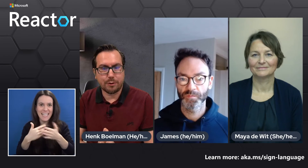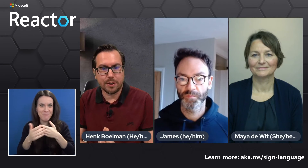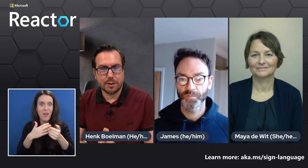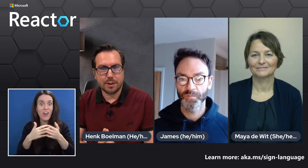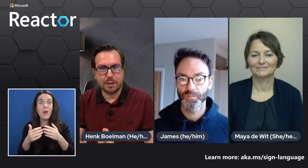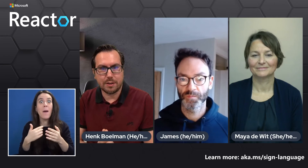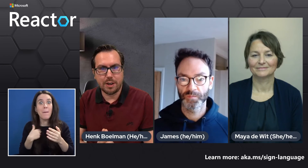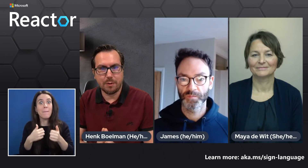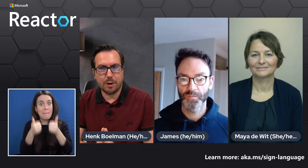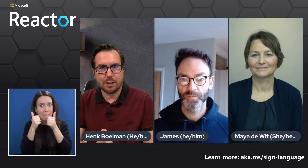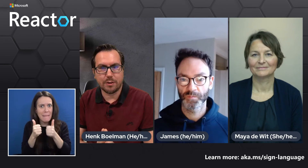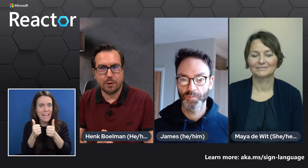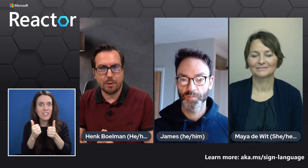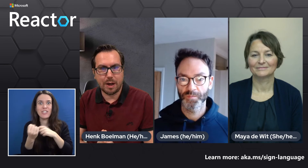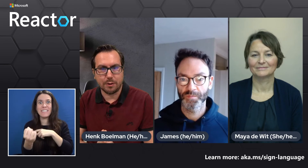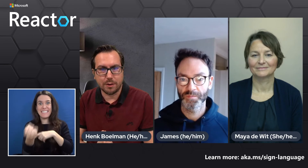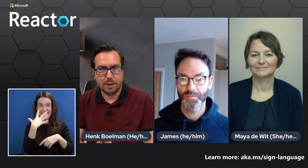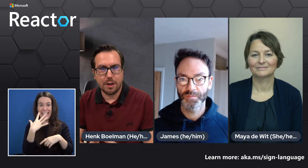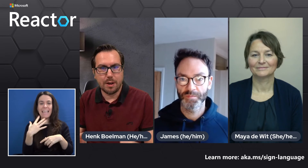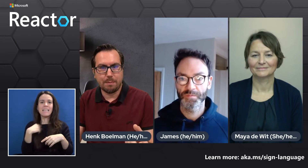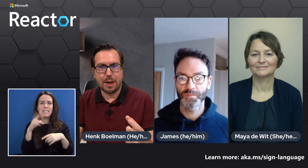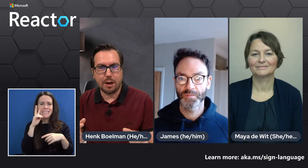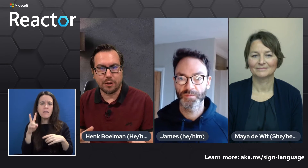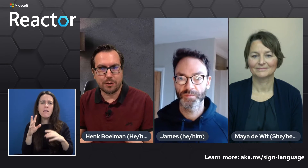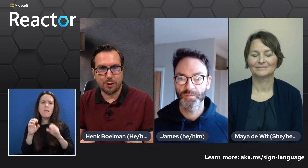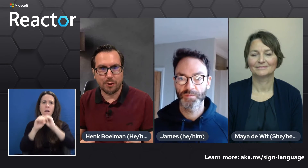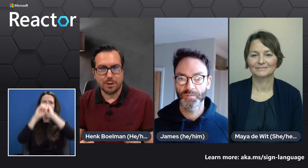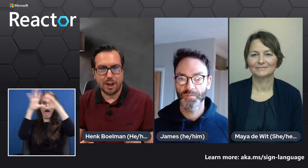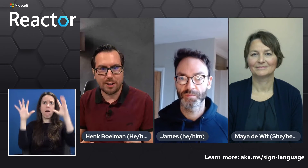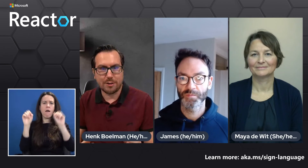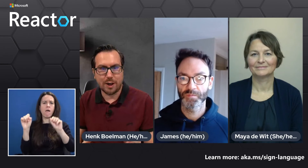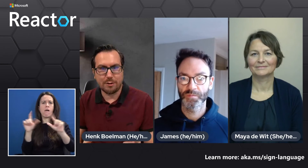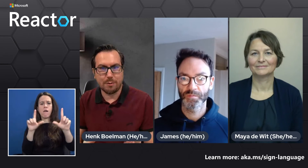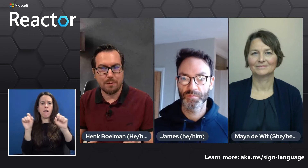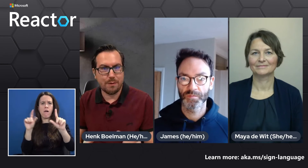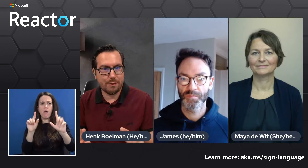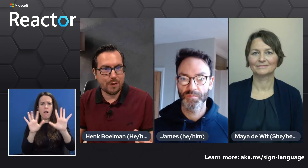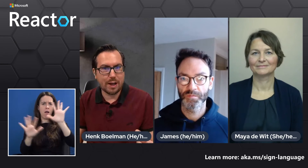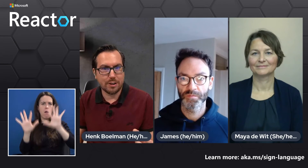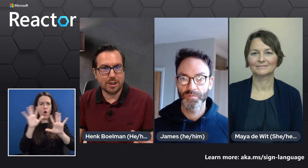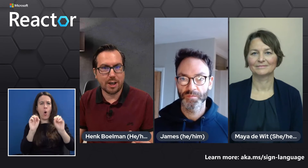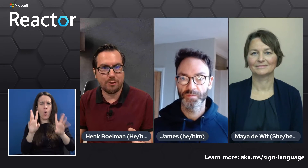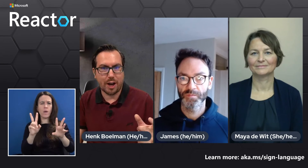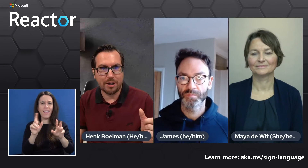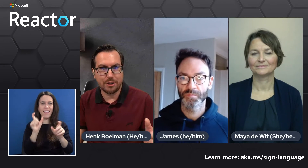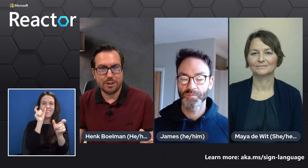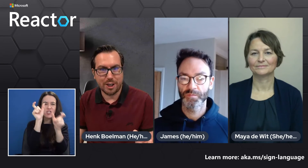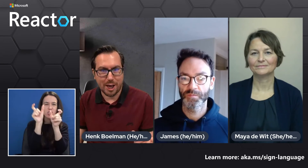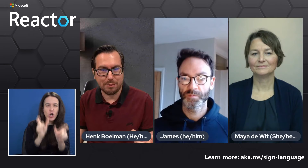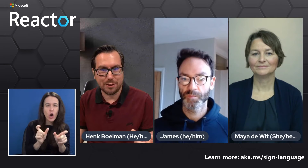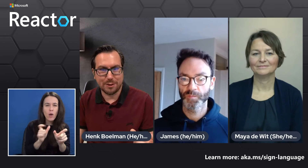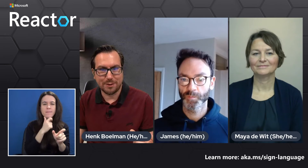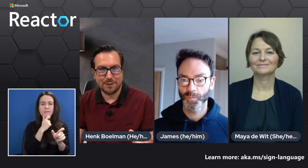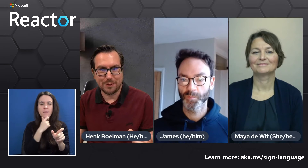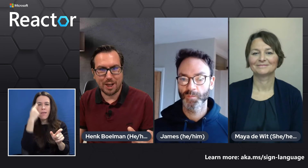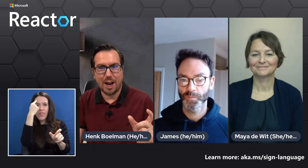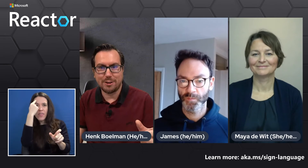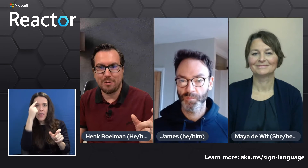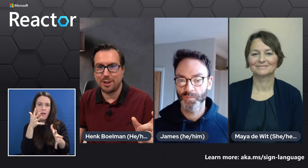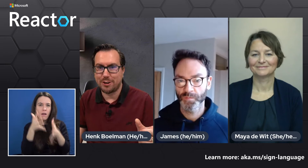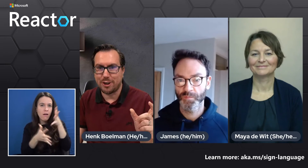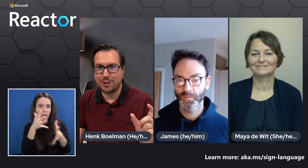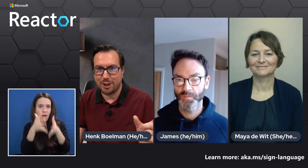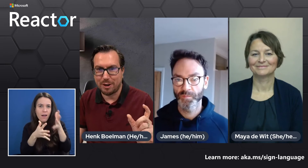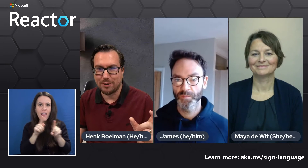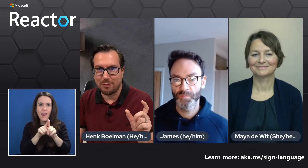Maya, for instance, can see what it is all about. Pick out the terms, like try to find a sign for Azure Synapse. There has to